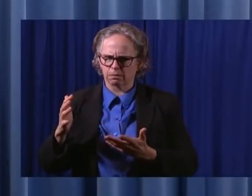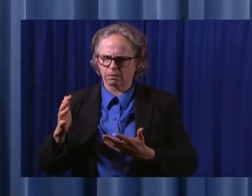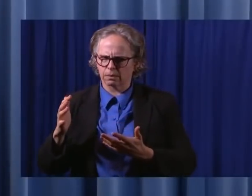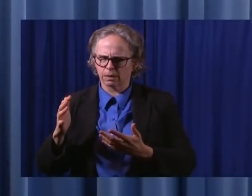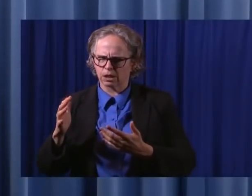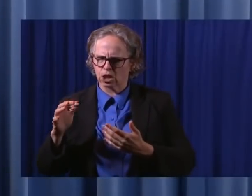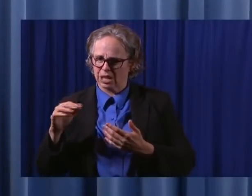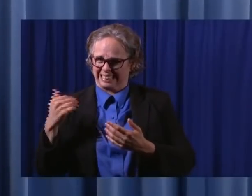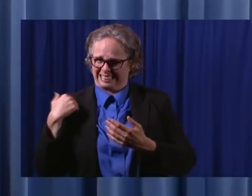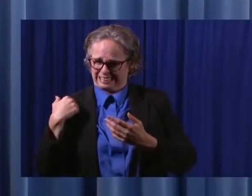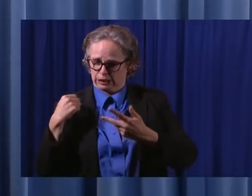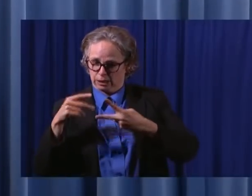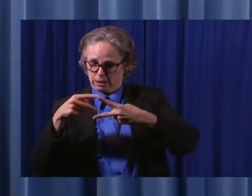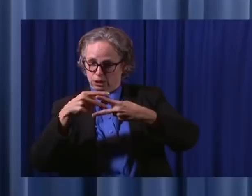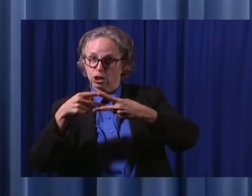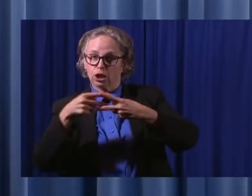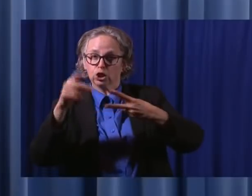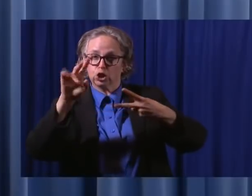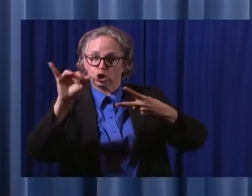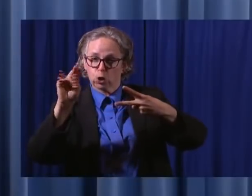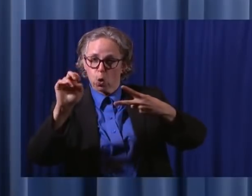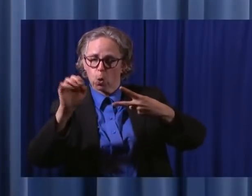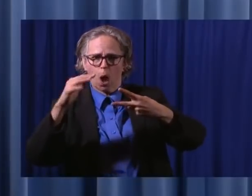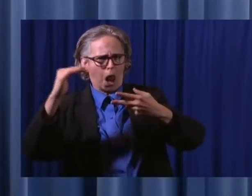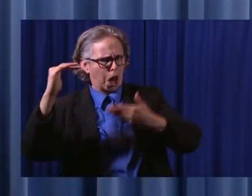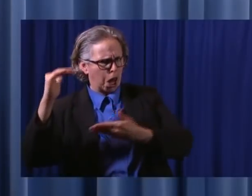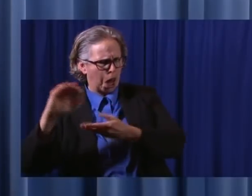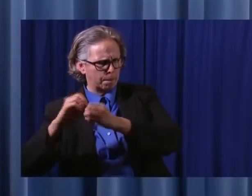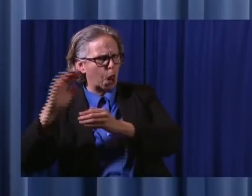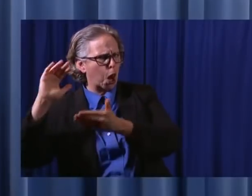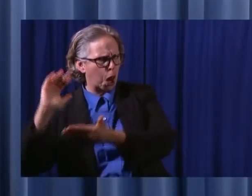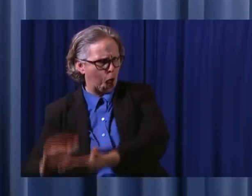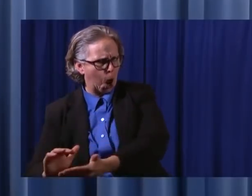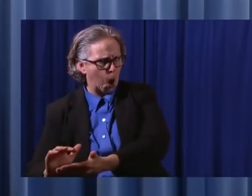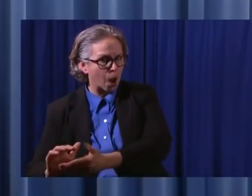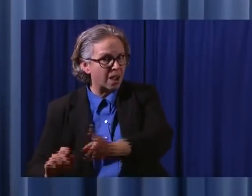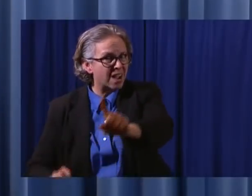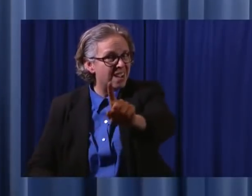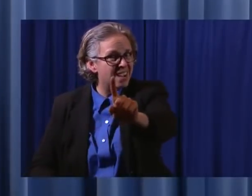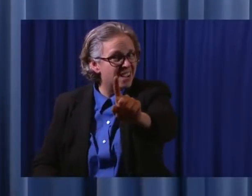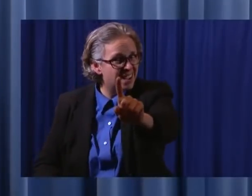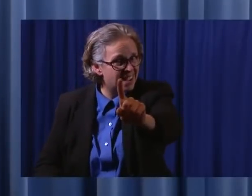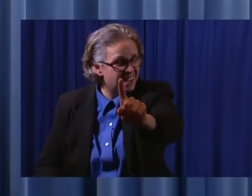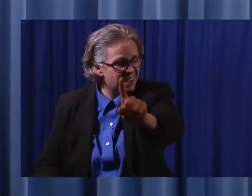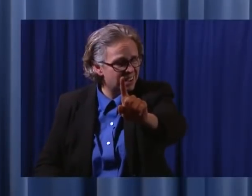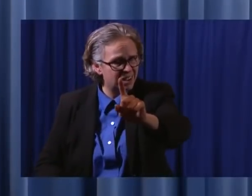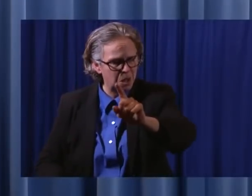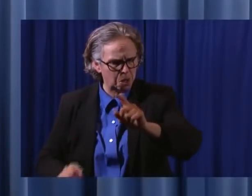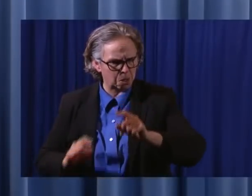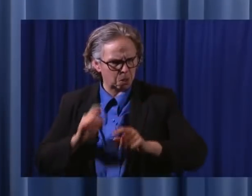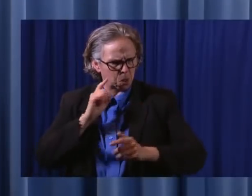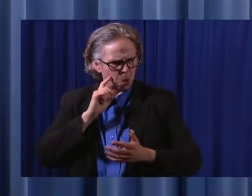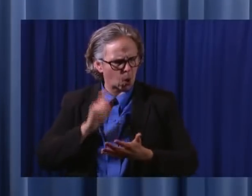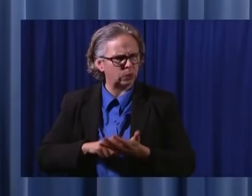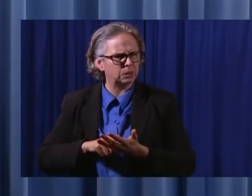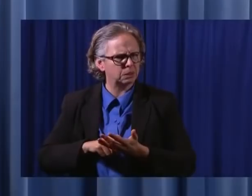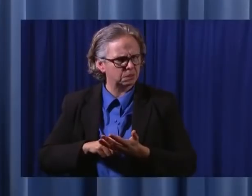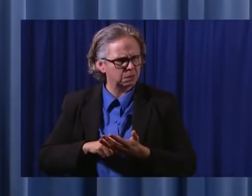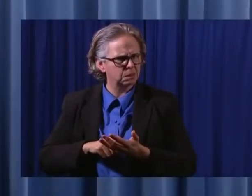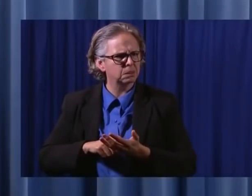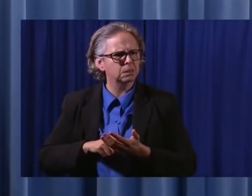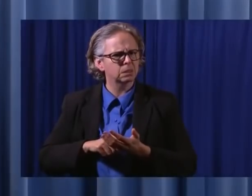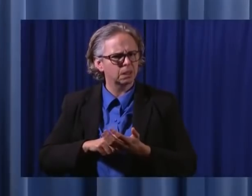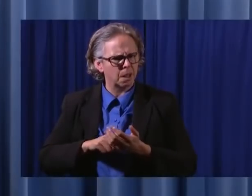as I mentioned earlier, the number of COVID positive patients being treated in standard hospital beds, ICU beds, and on ventilators